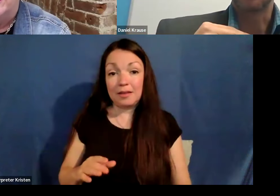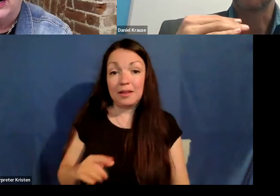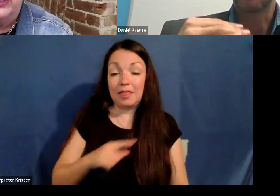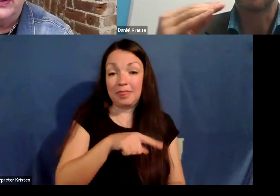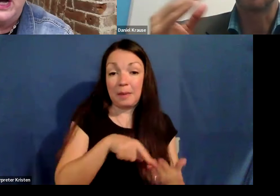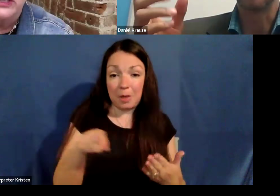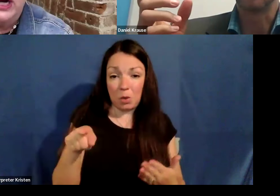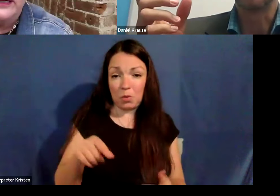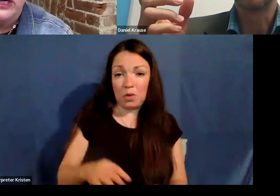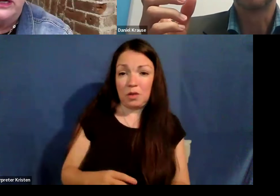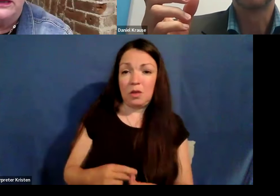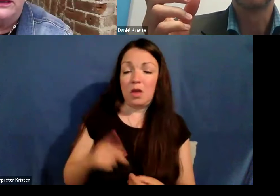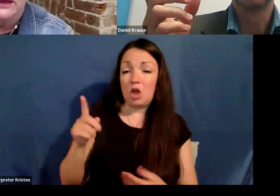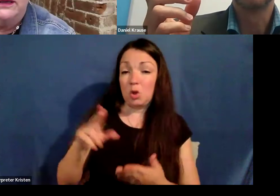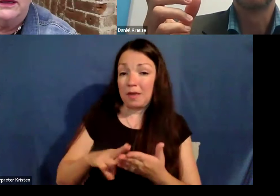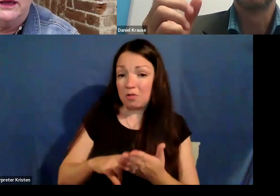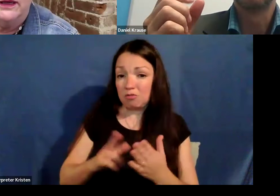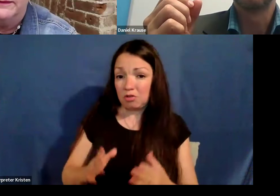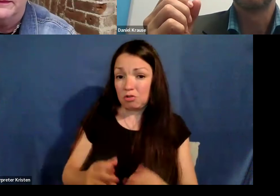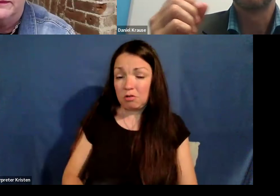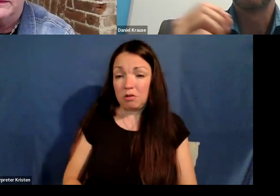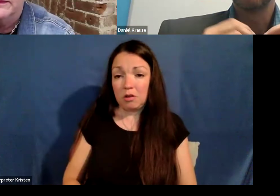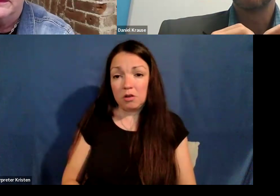them, or Are you a contractor?